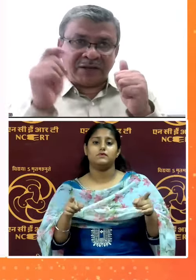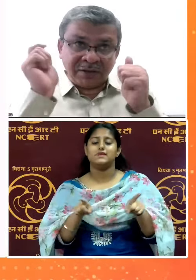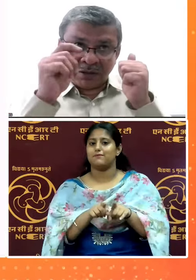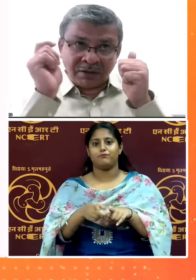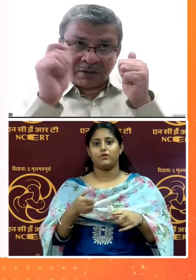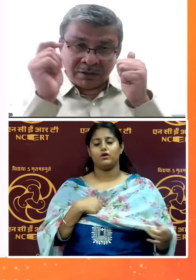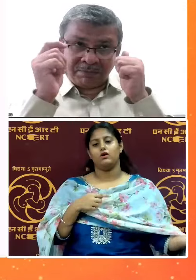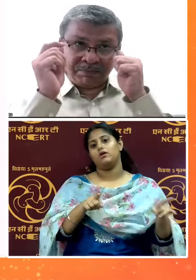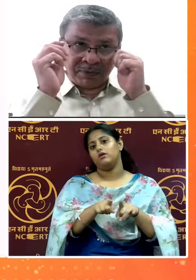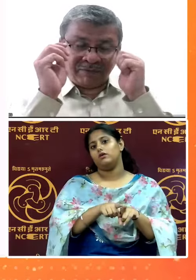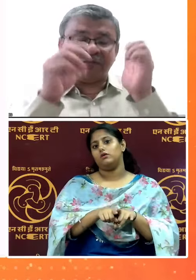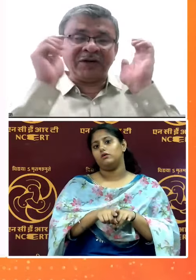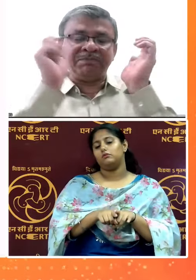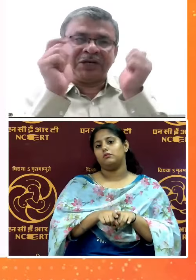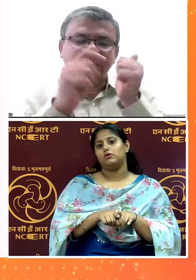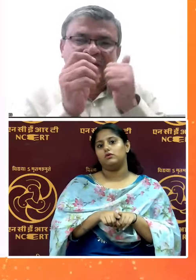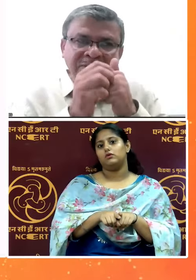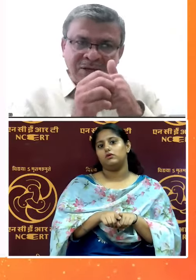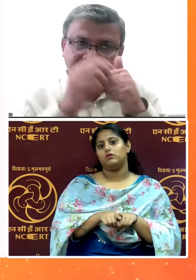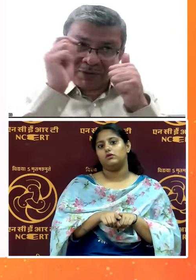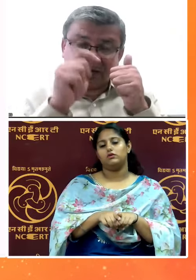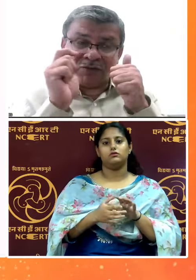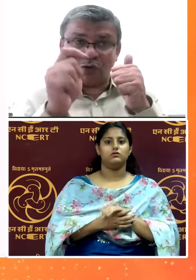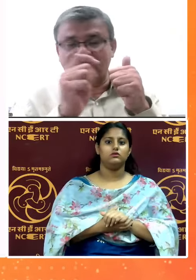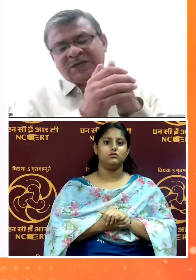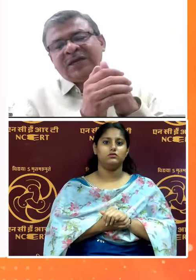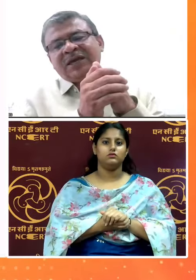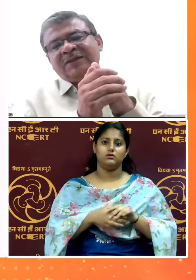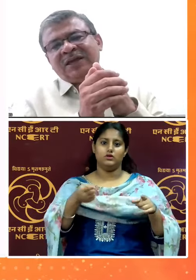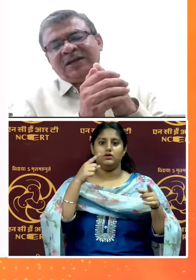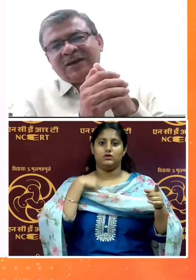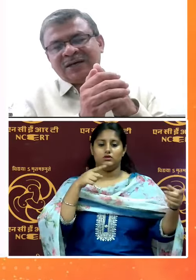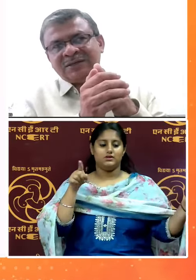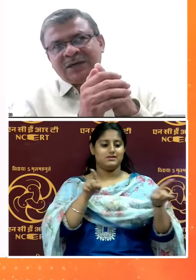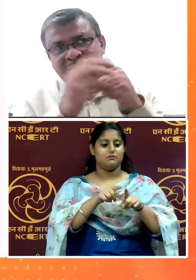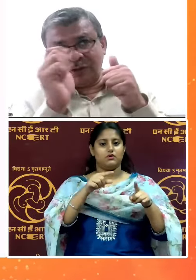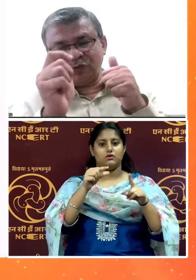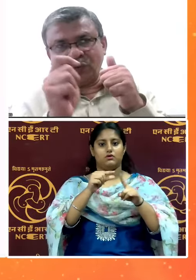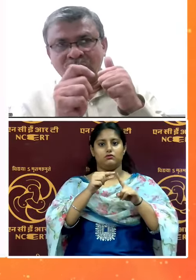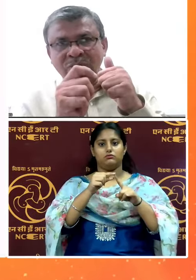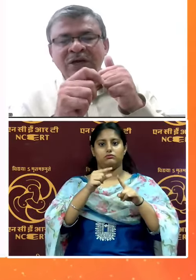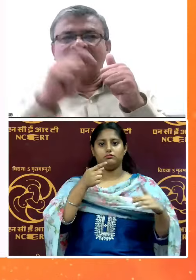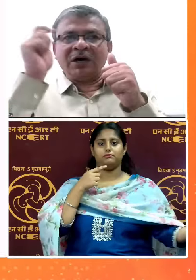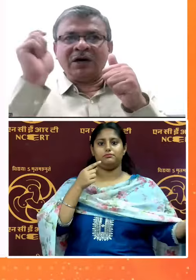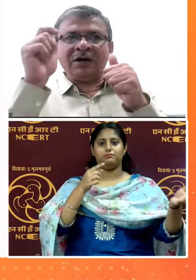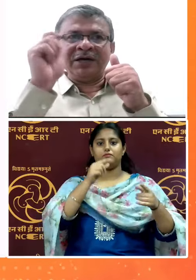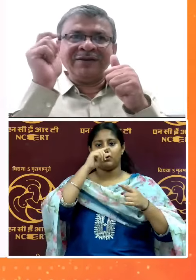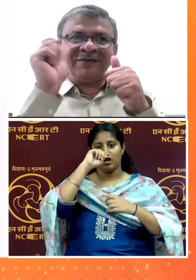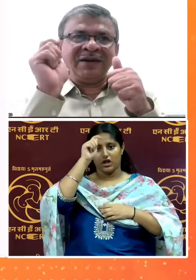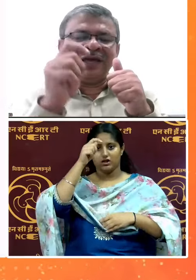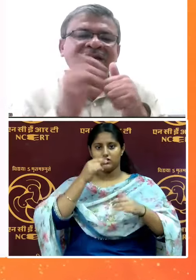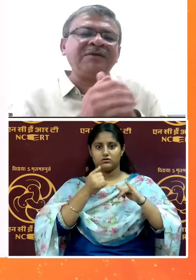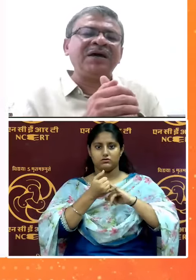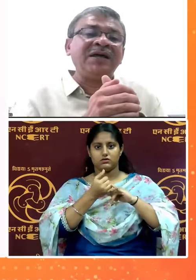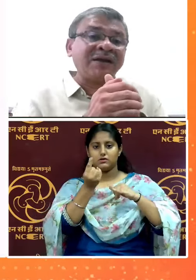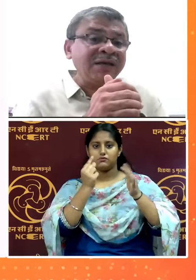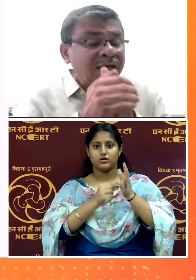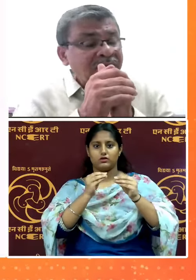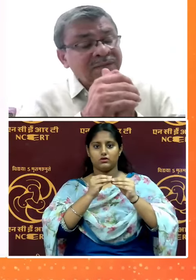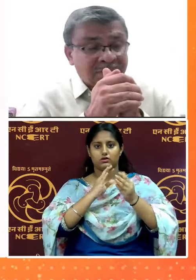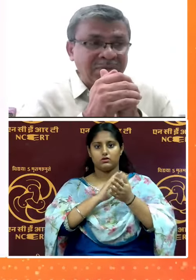example, when one particular period is over in the school, it is indicated